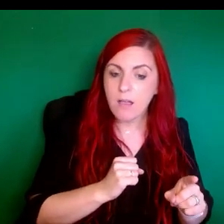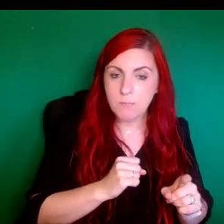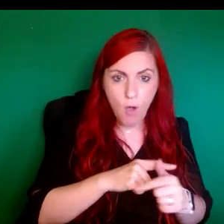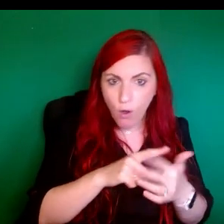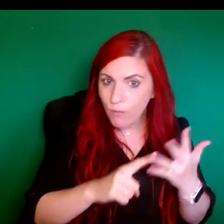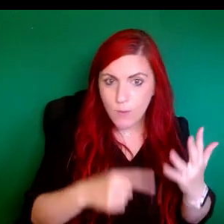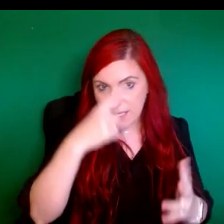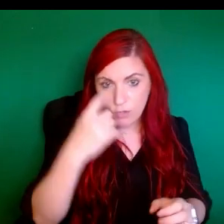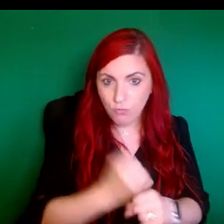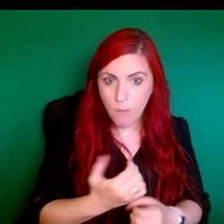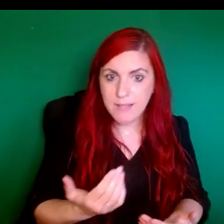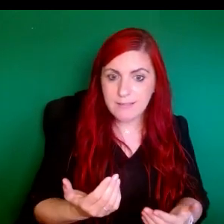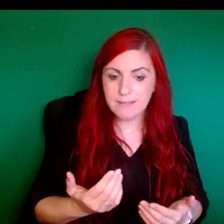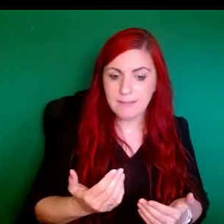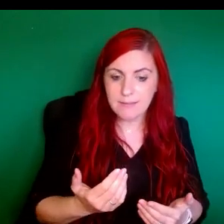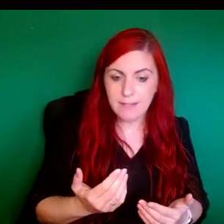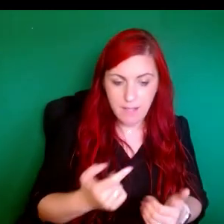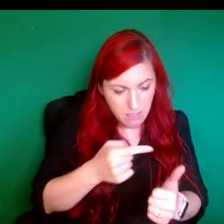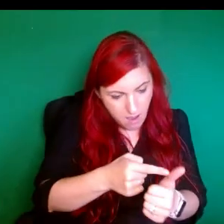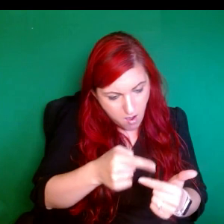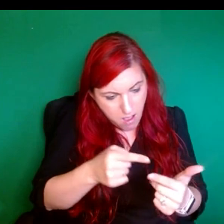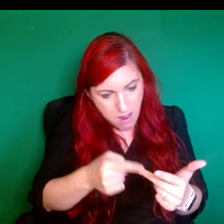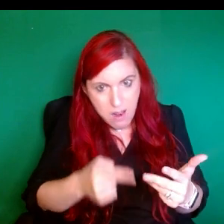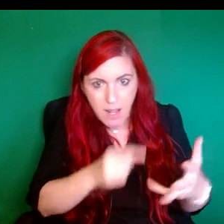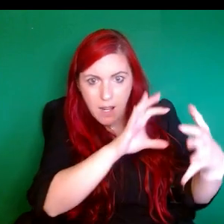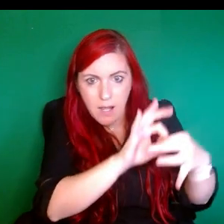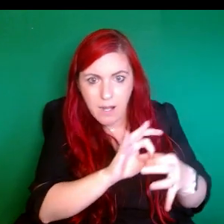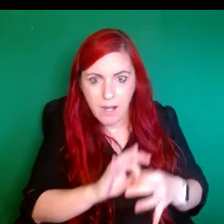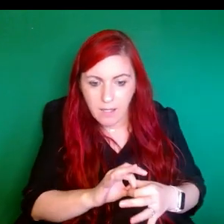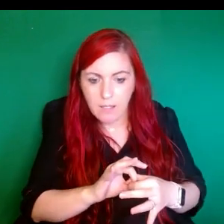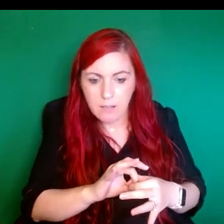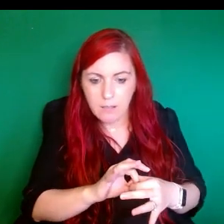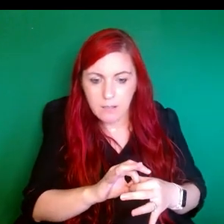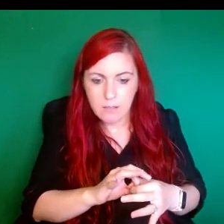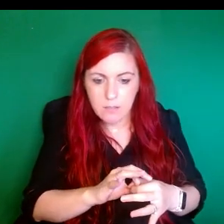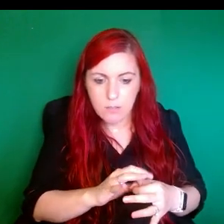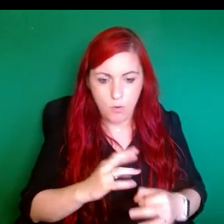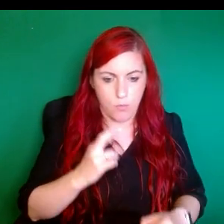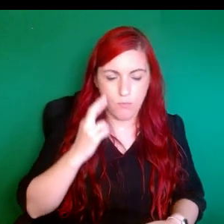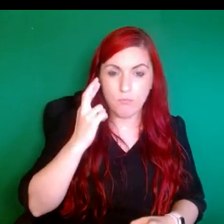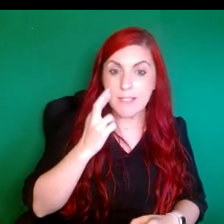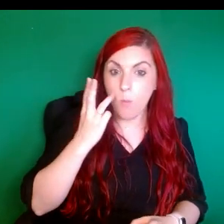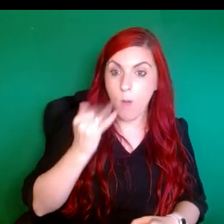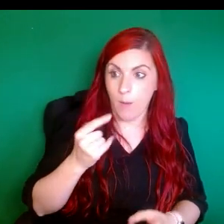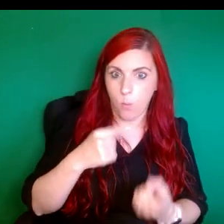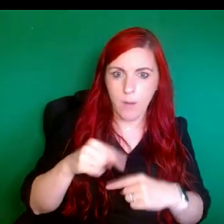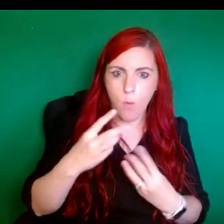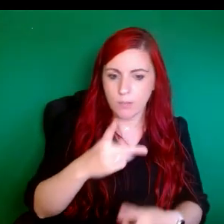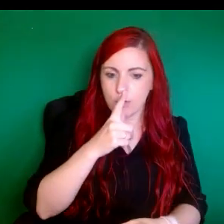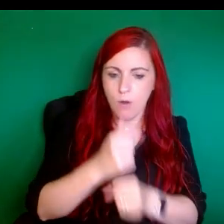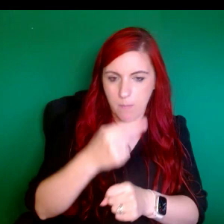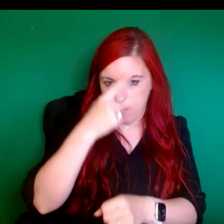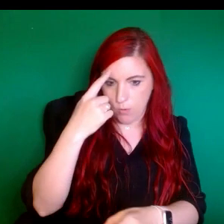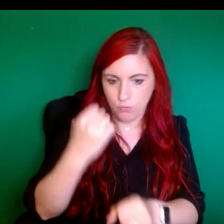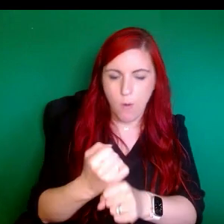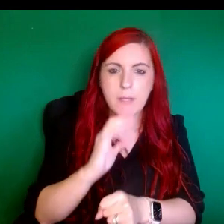Hostel. So all of those things are traumas, and they all interact with each other. So the reason why we're interested